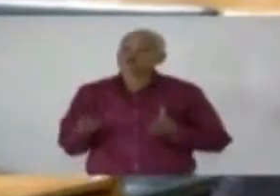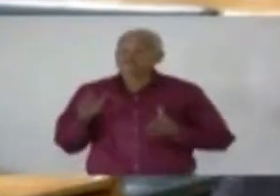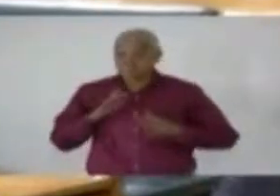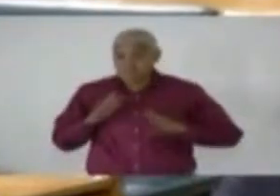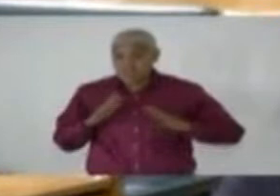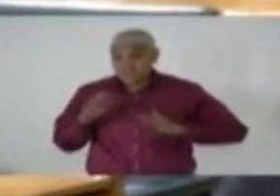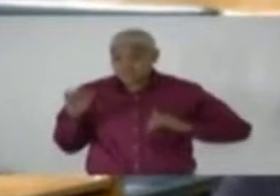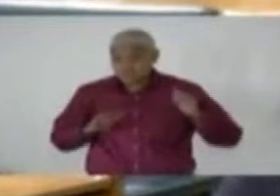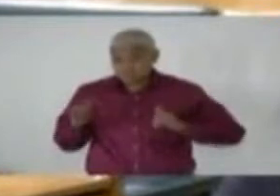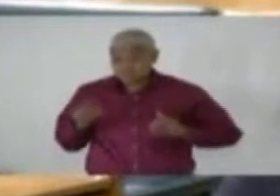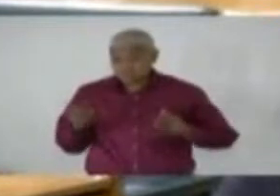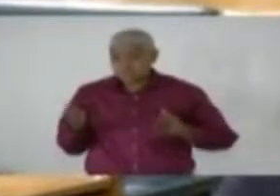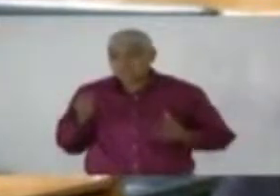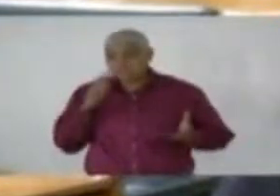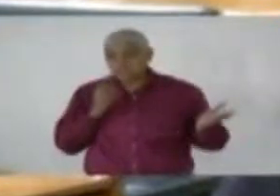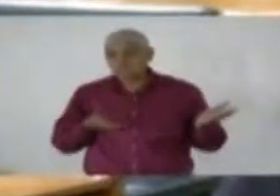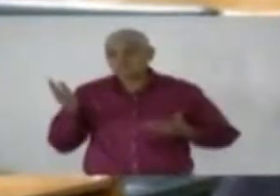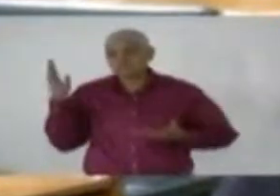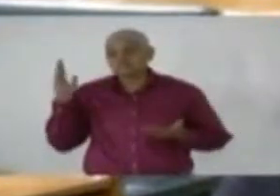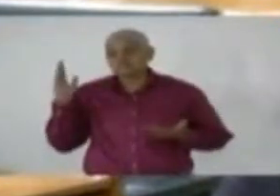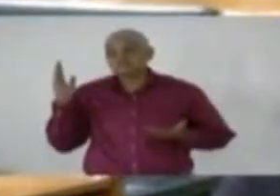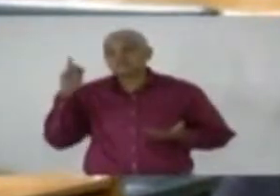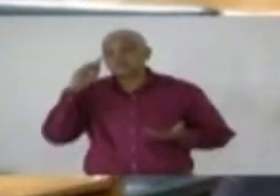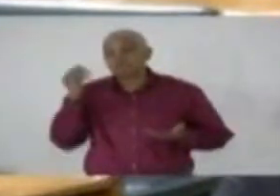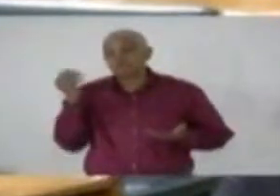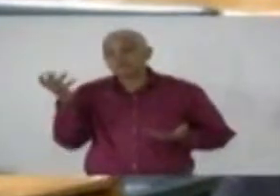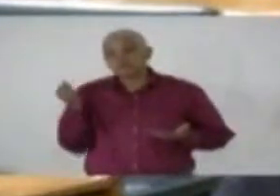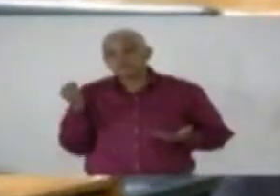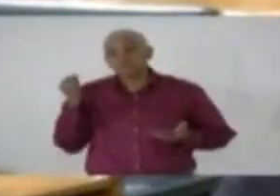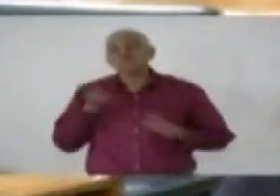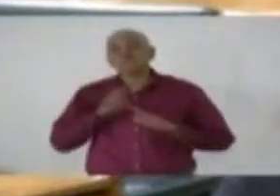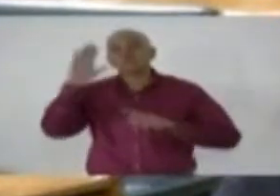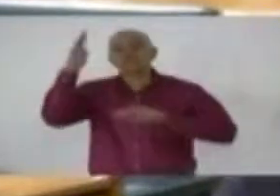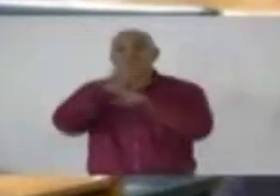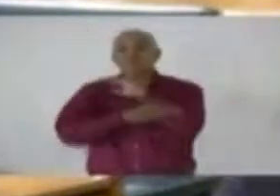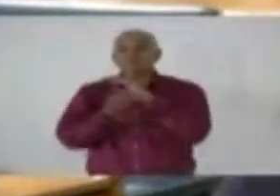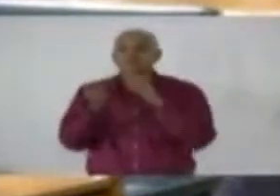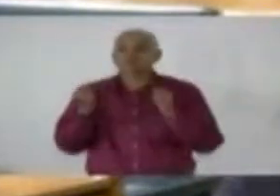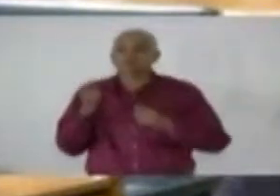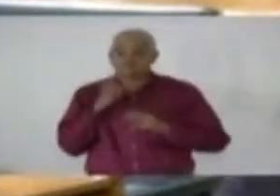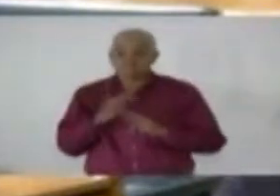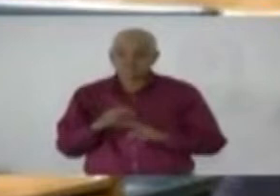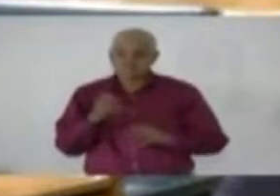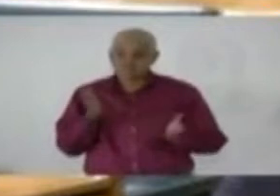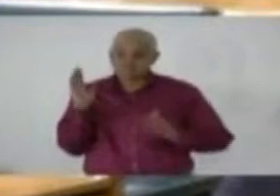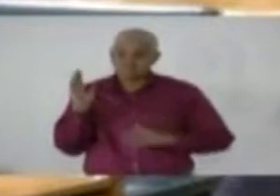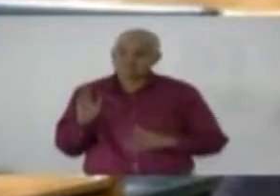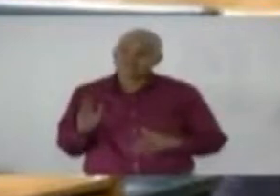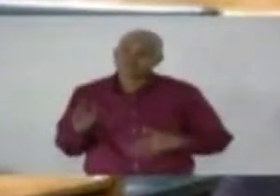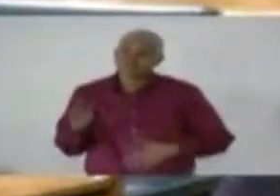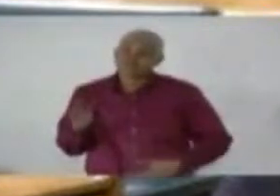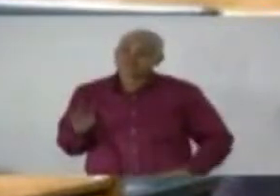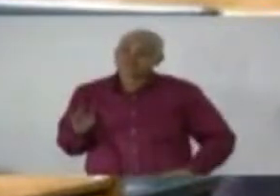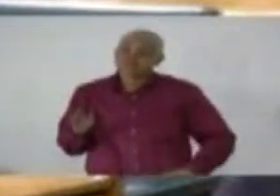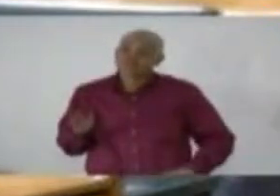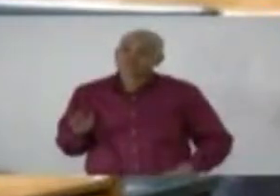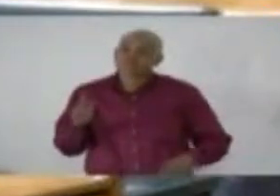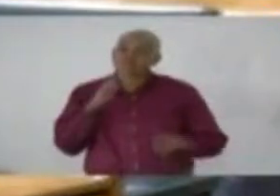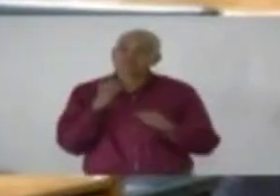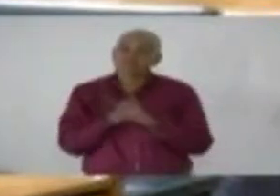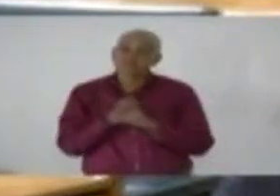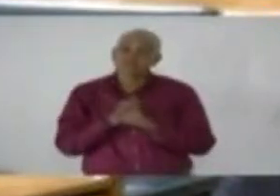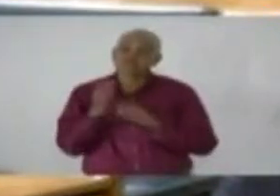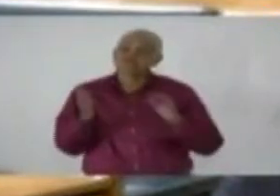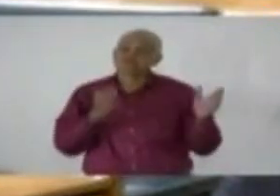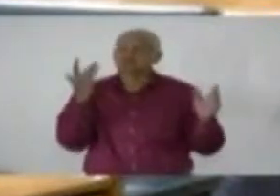tourism income, because it's hard currency income, as an export. So it's a statistical arrangement, which